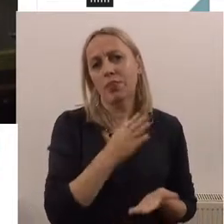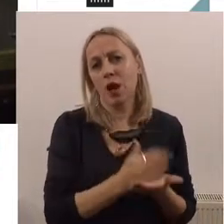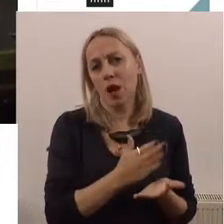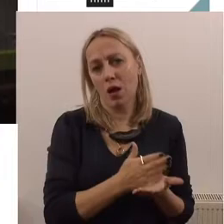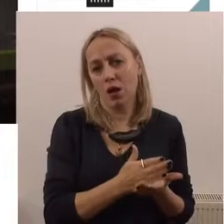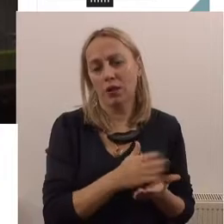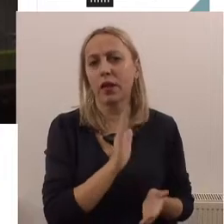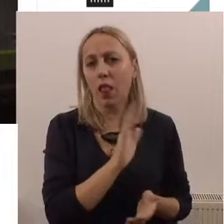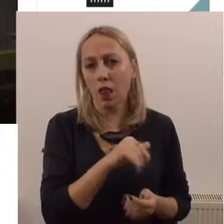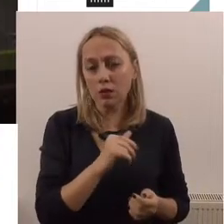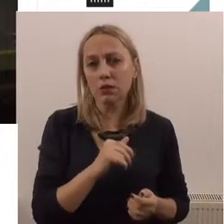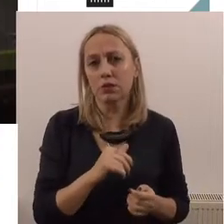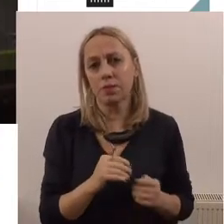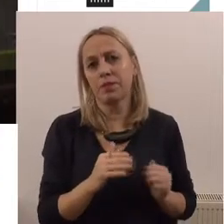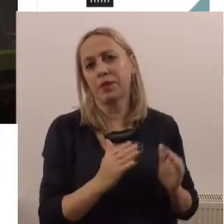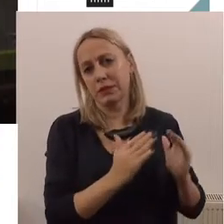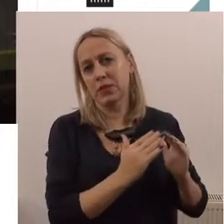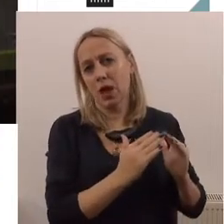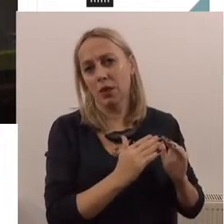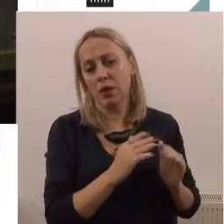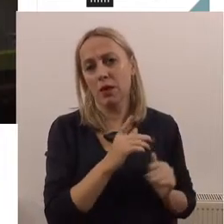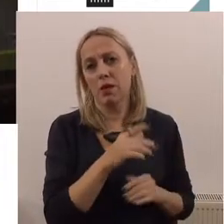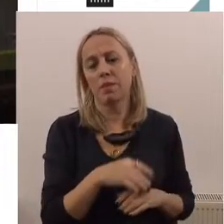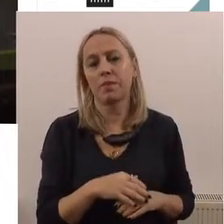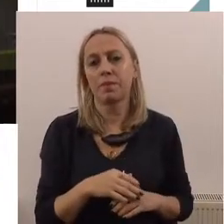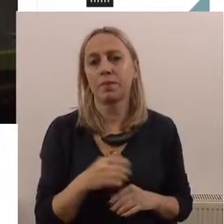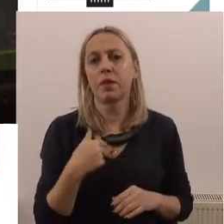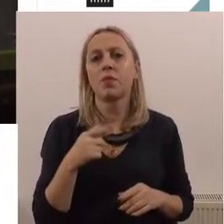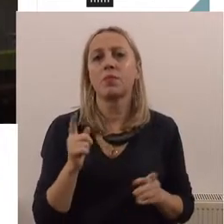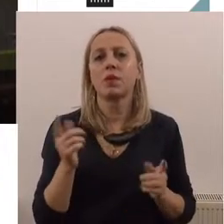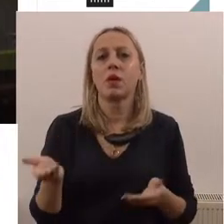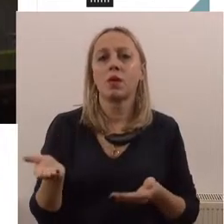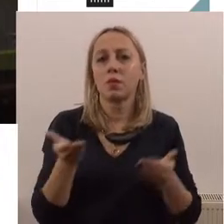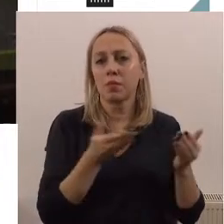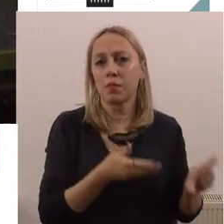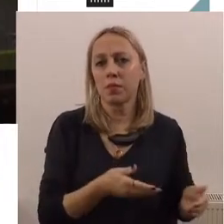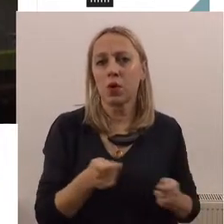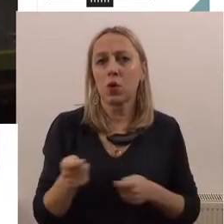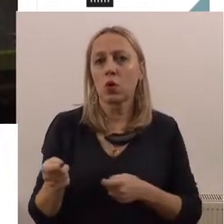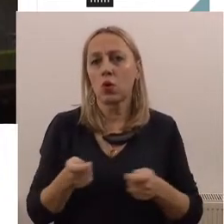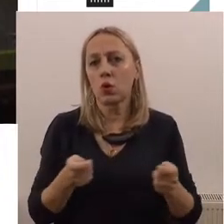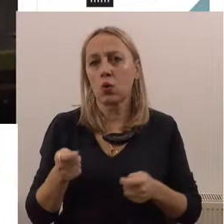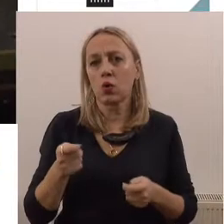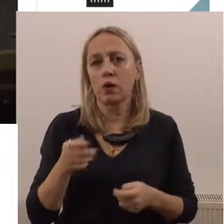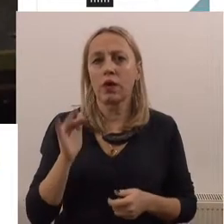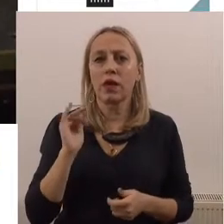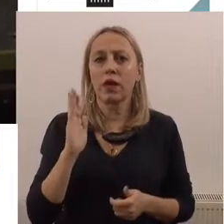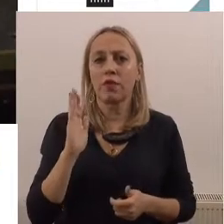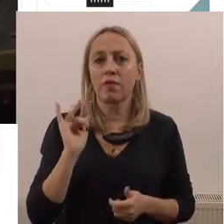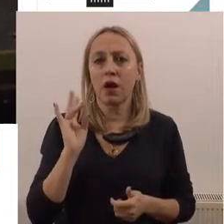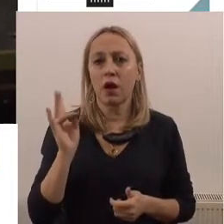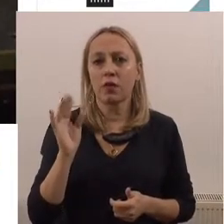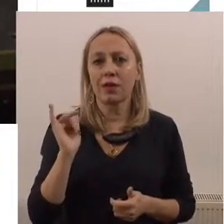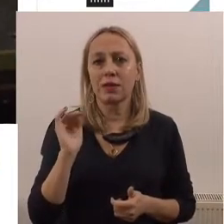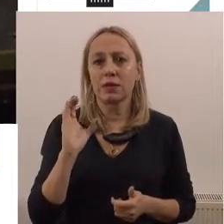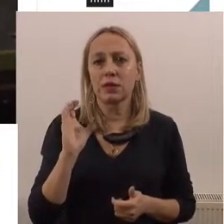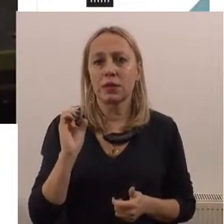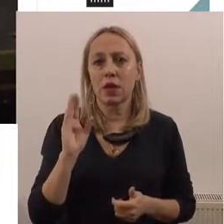economic achievements. So it was a former school or hospital building, I can't remember which it was initially.